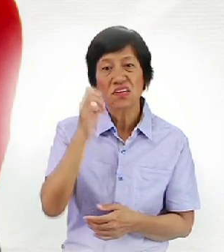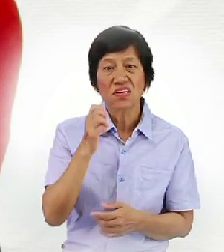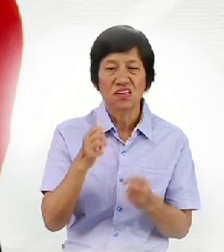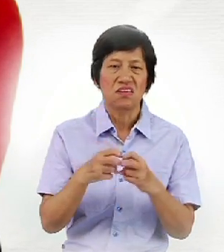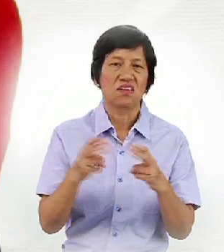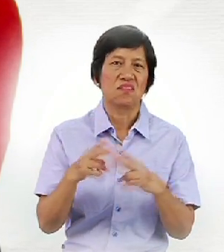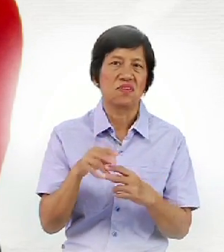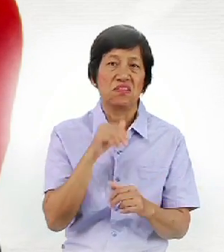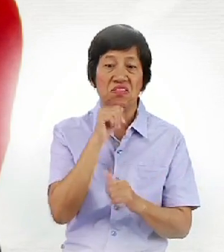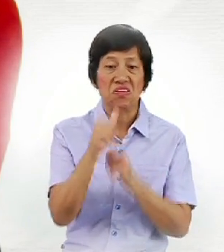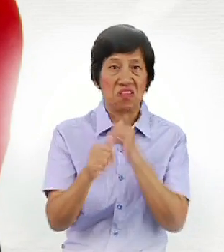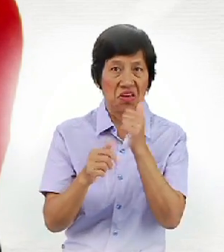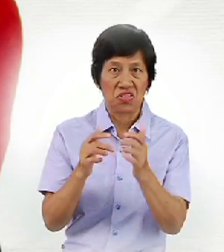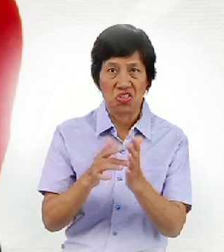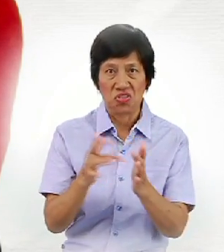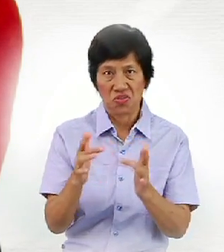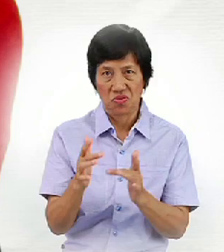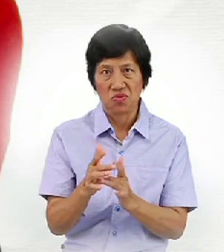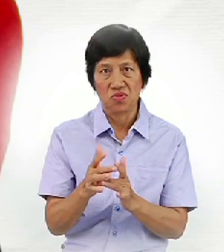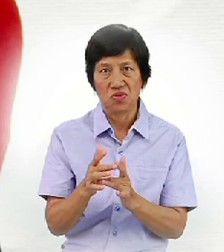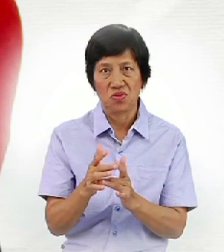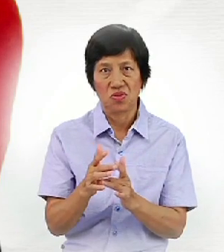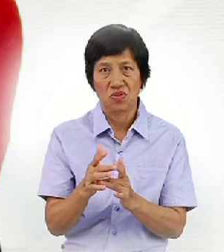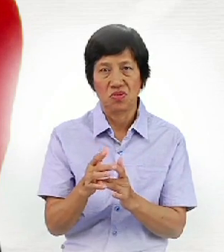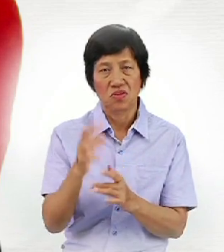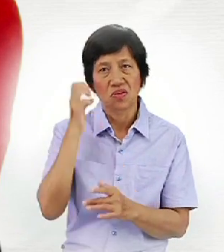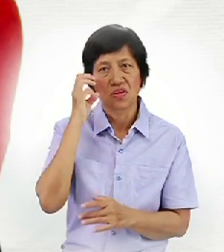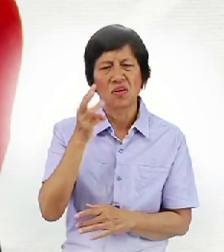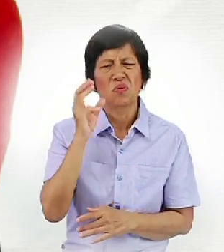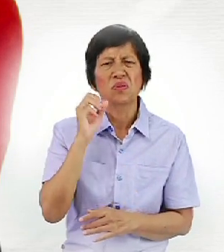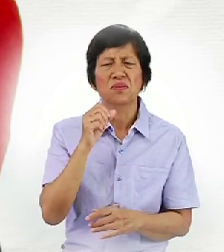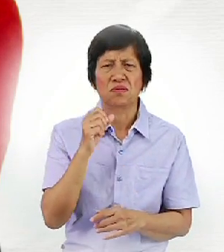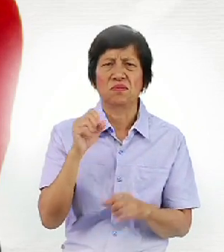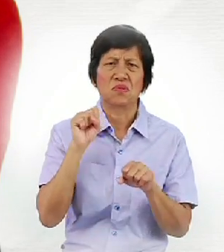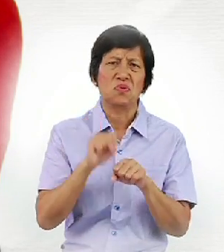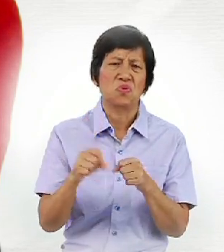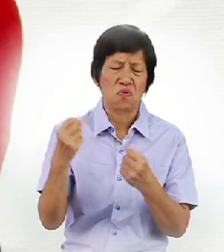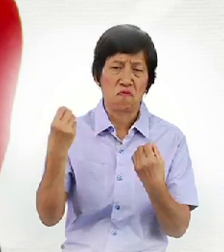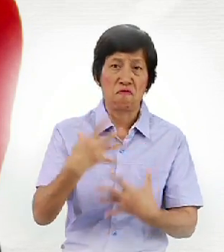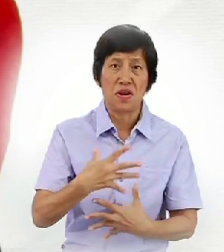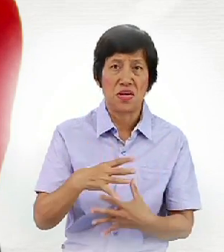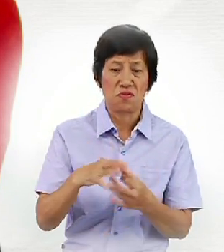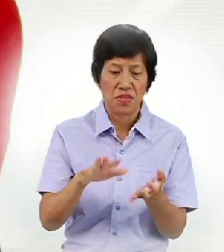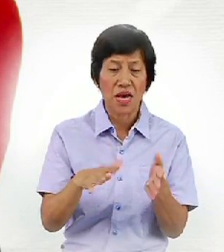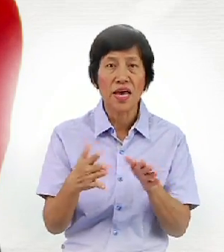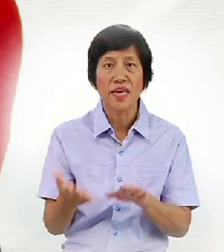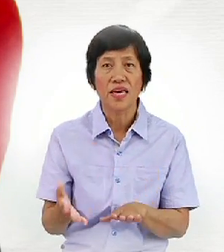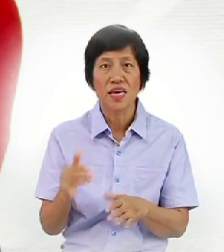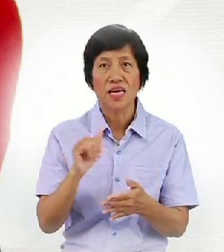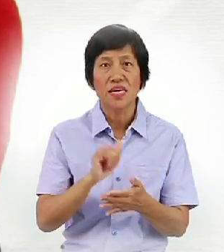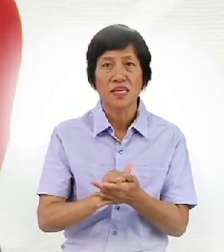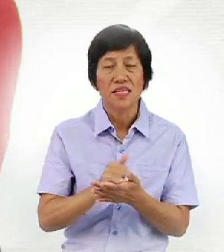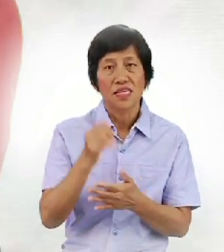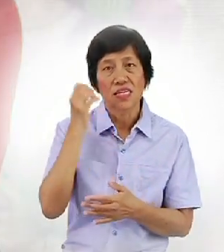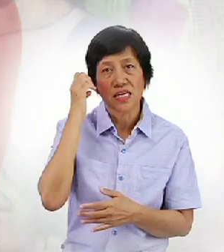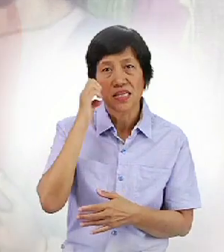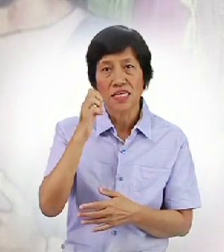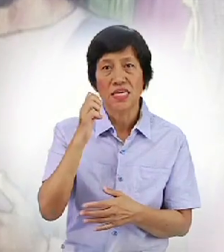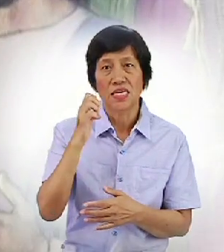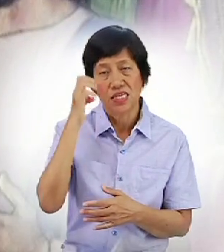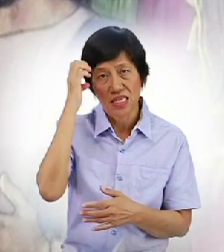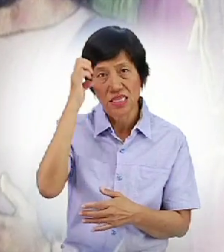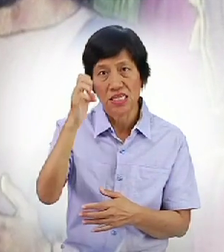even denied Jesus. He was so afraid of dying that he